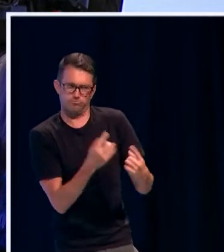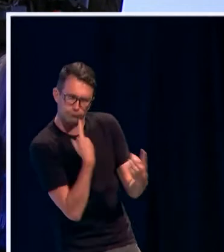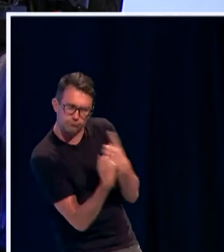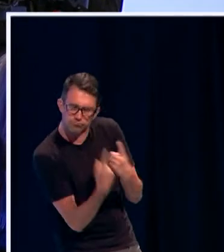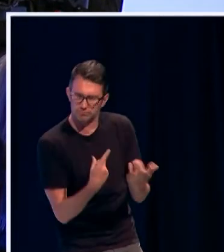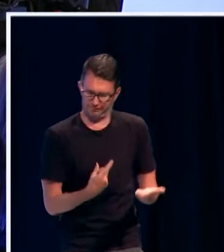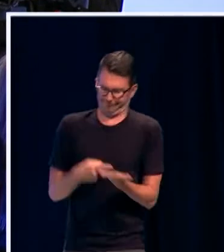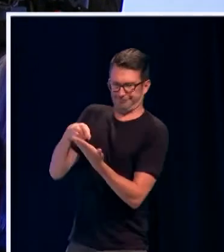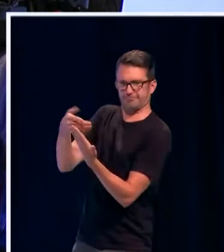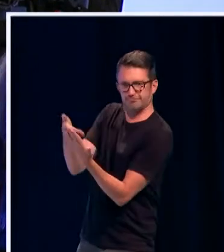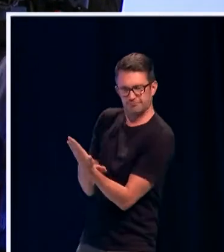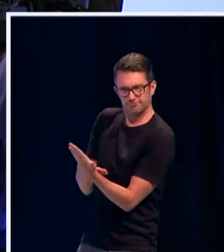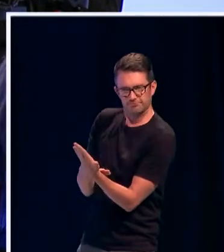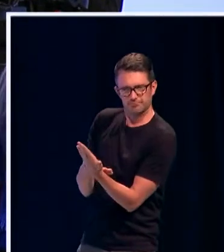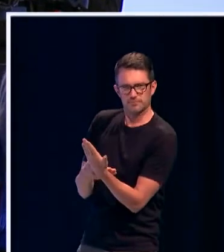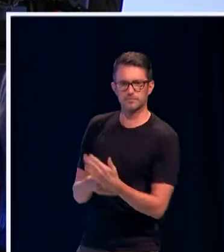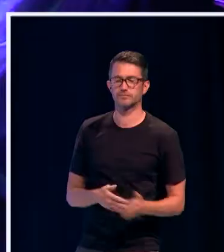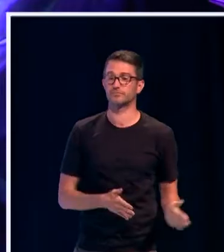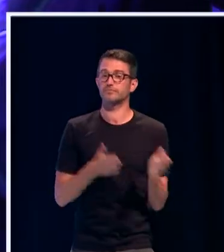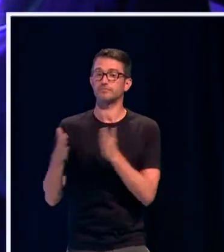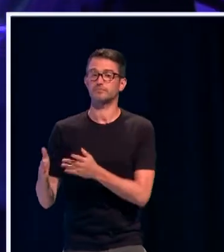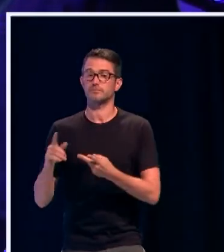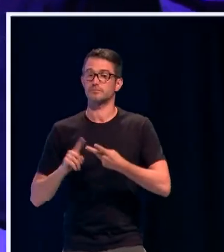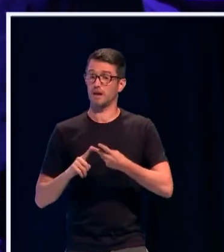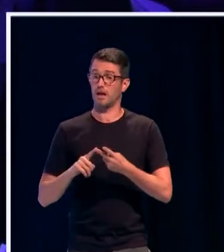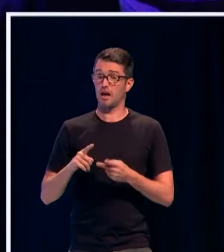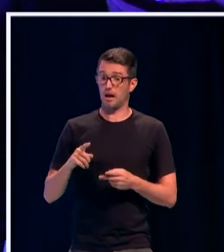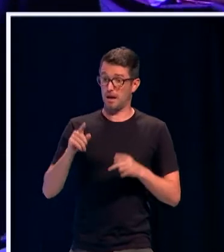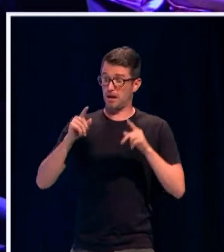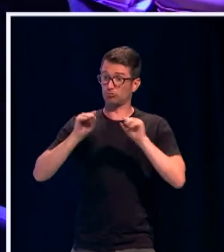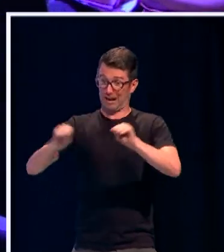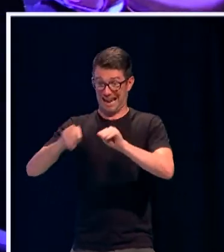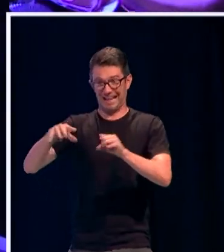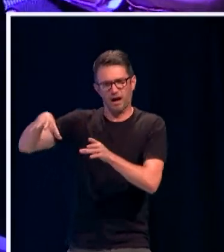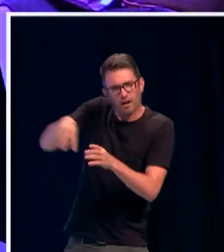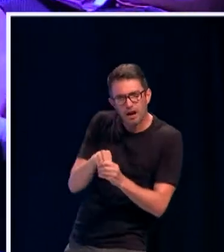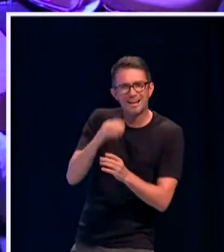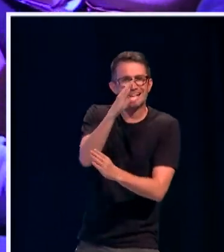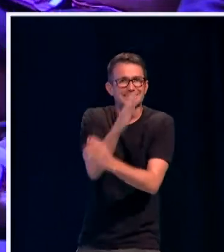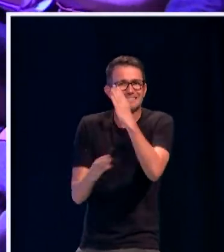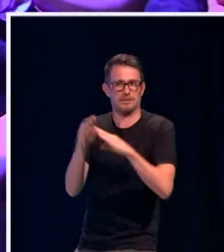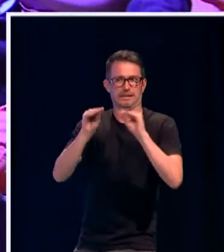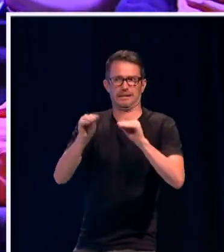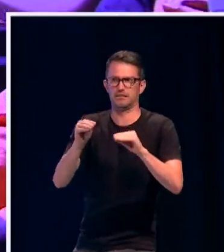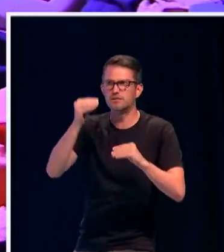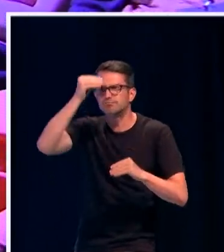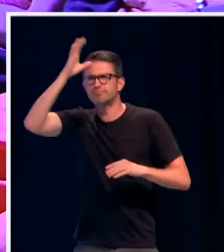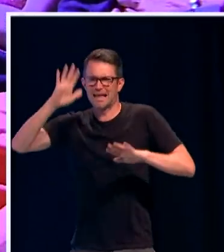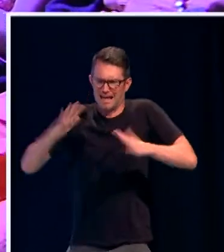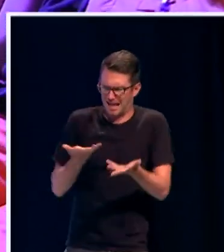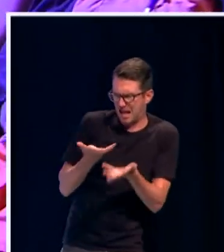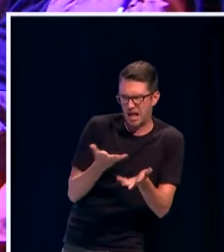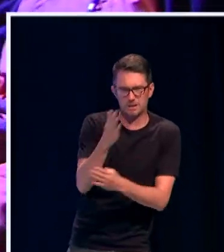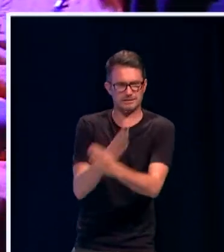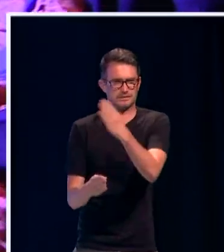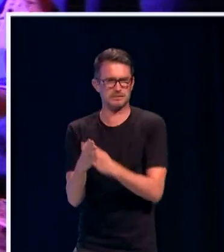disability inclusive development training that we provide to our own staff in developing countries. This training is delivered